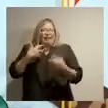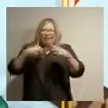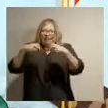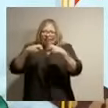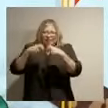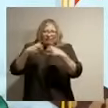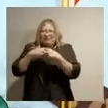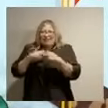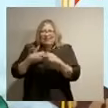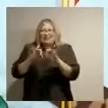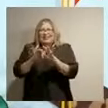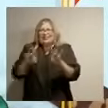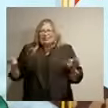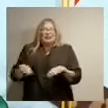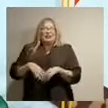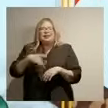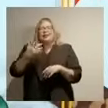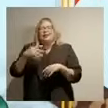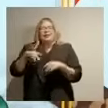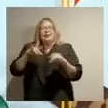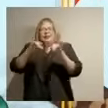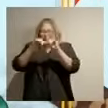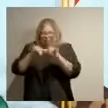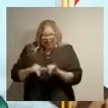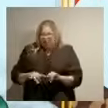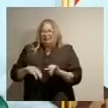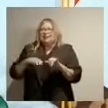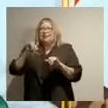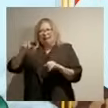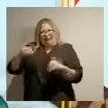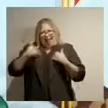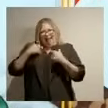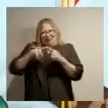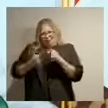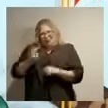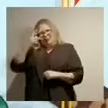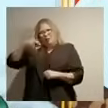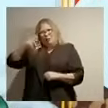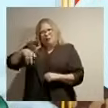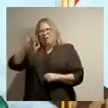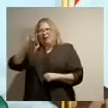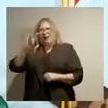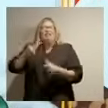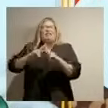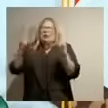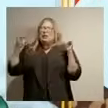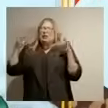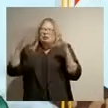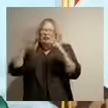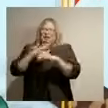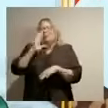else related to Prop 98 to unpack its complexities, Adam. And I know you know enough about